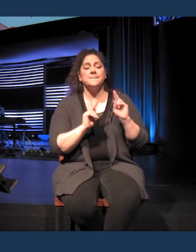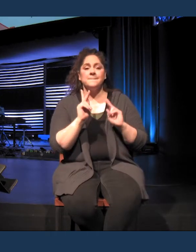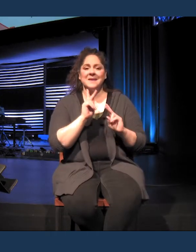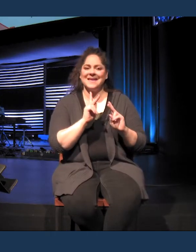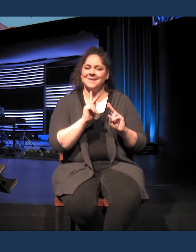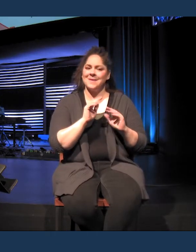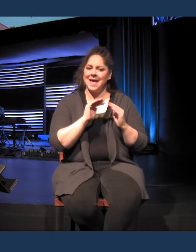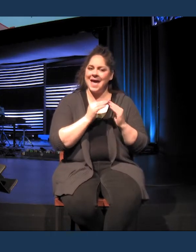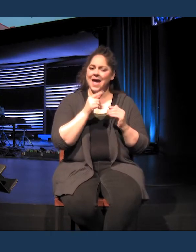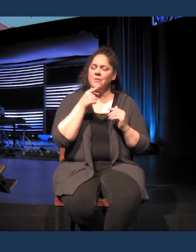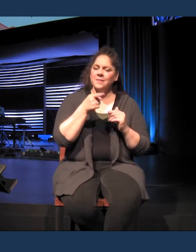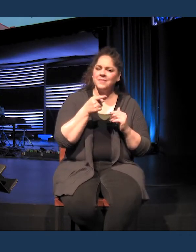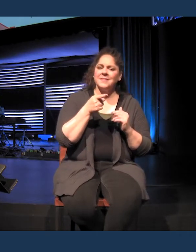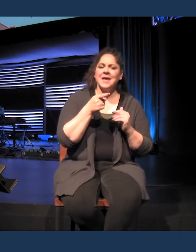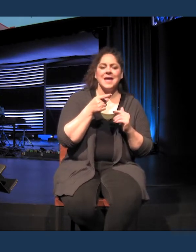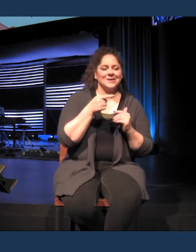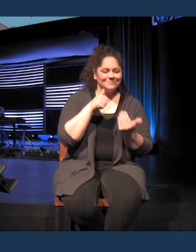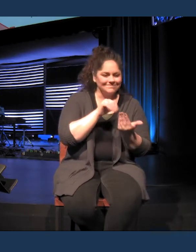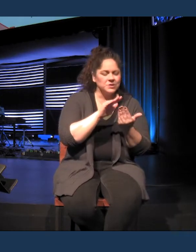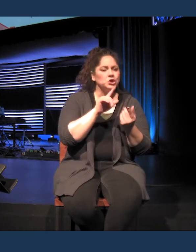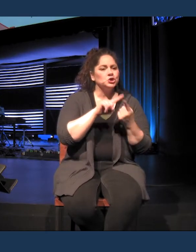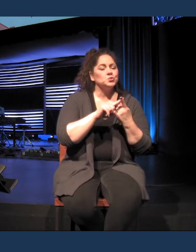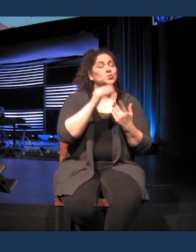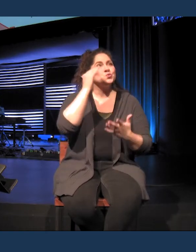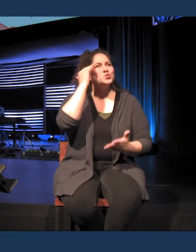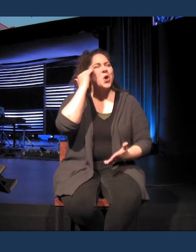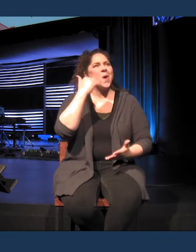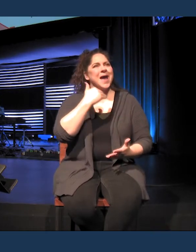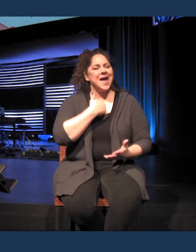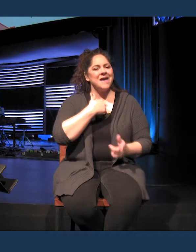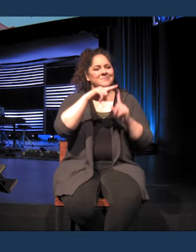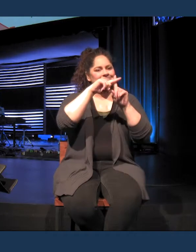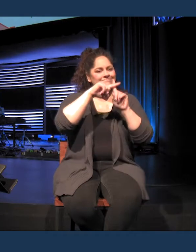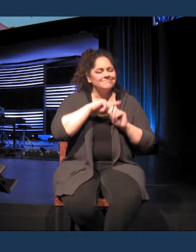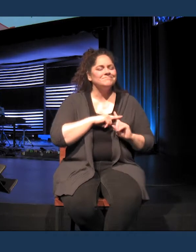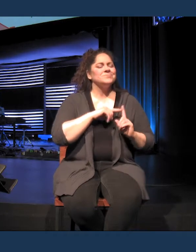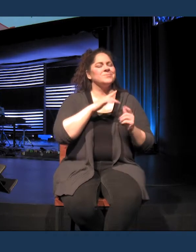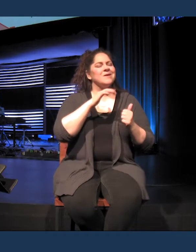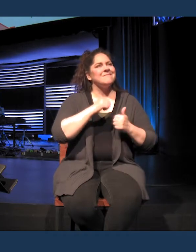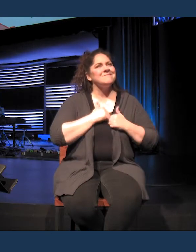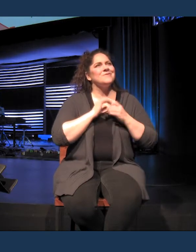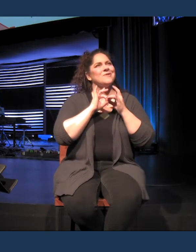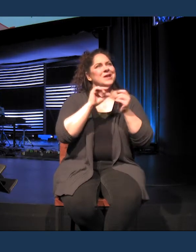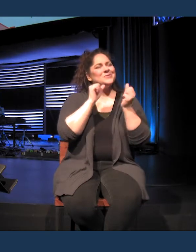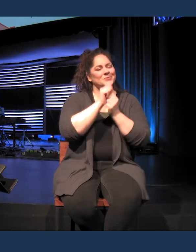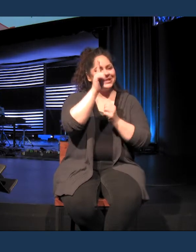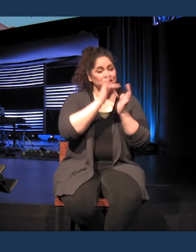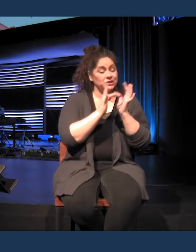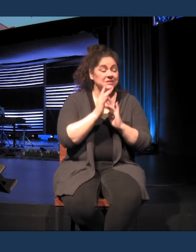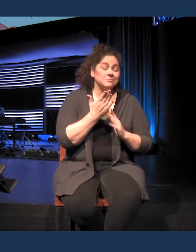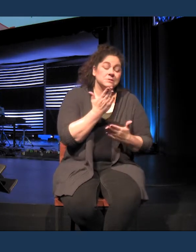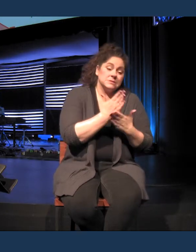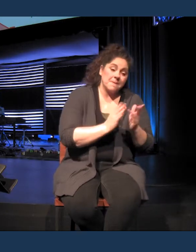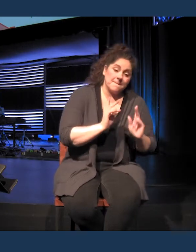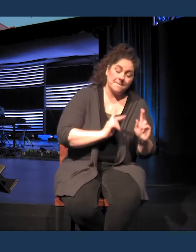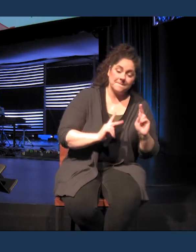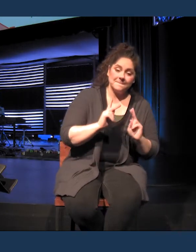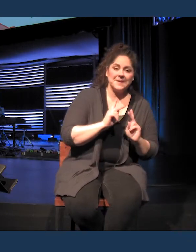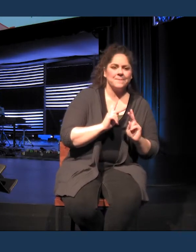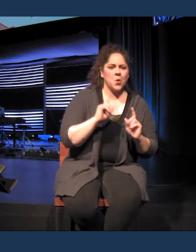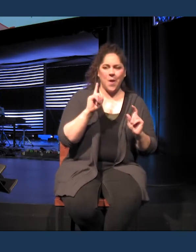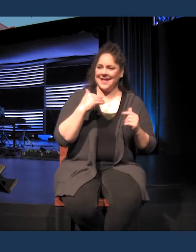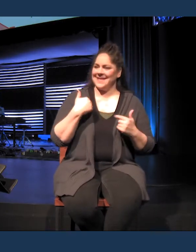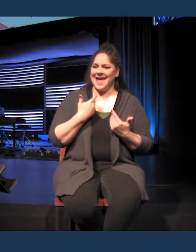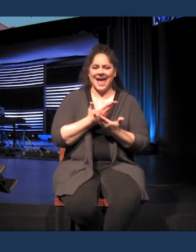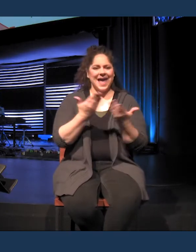were introduced to Jesus Christ, a personal relationship with Jesus. For some people, it's where they find